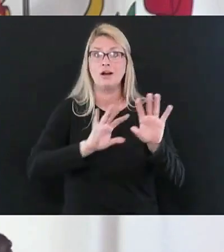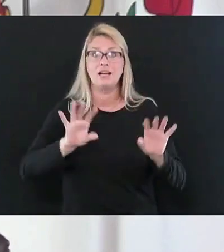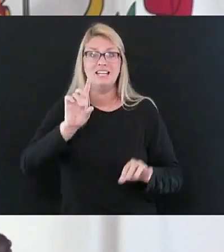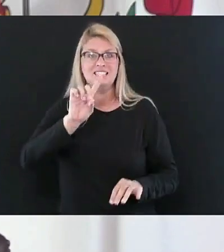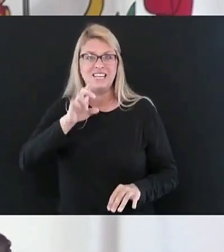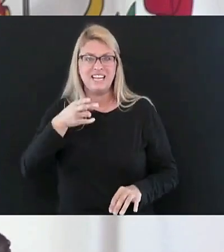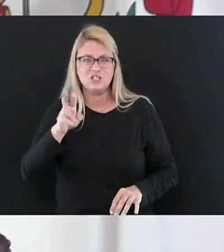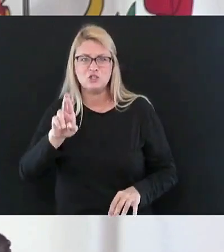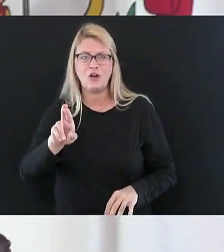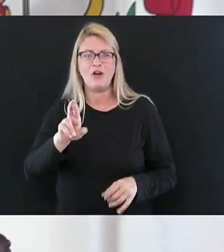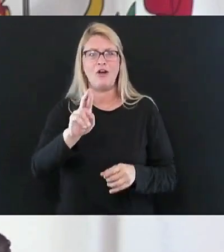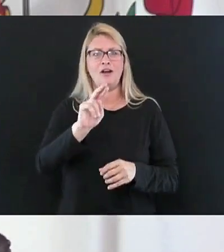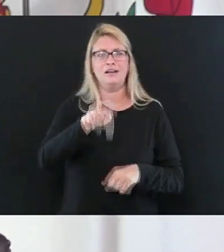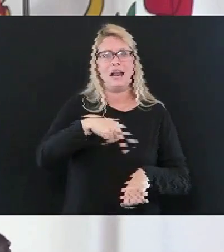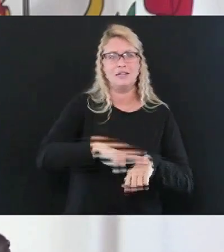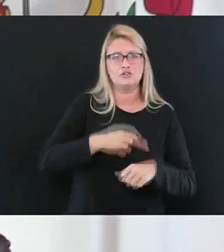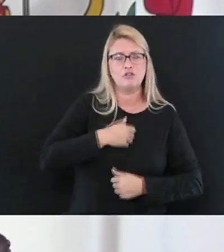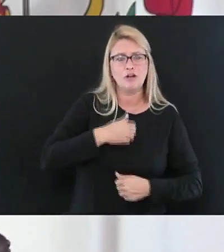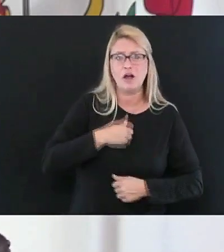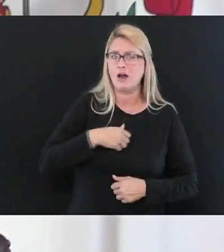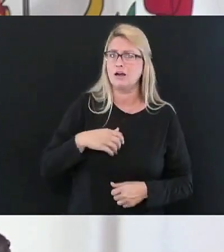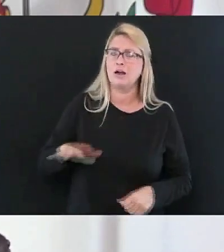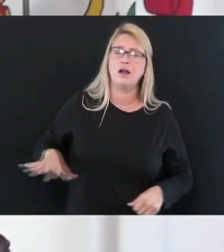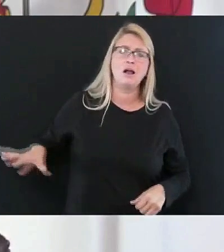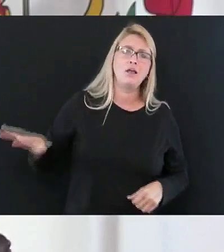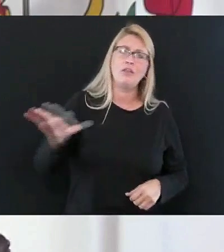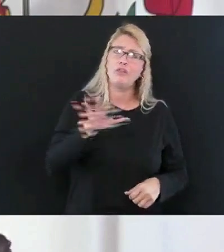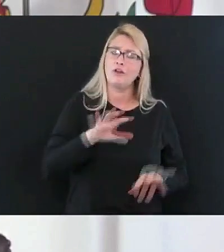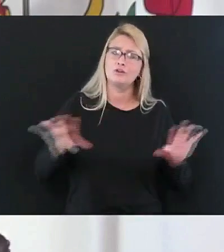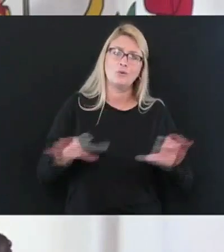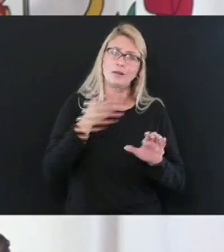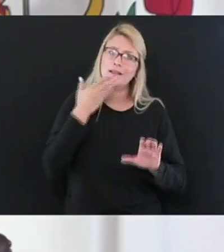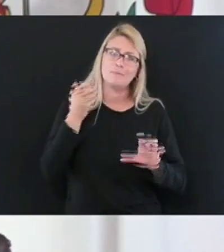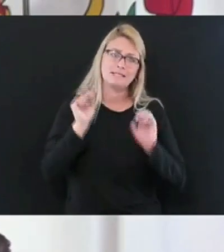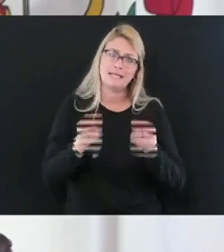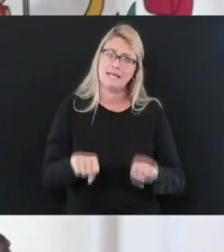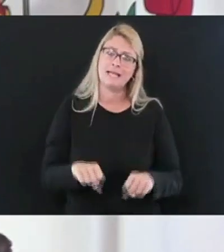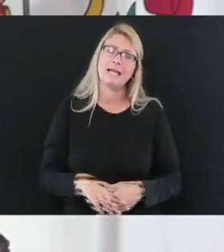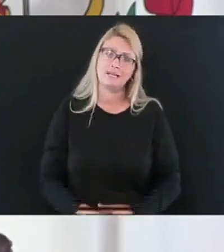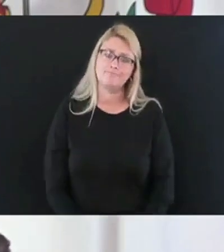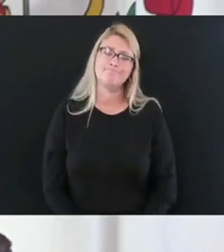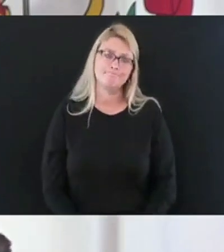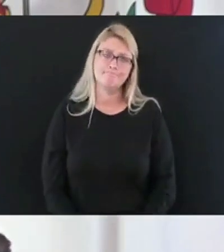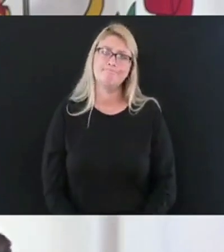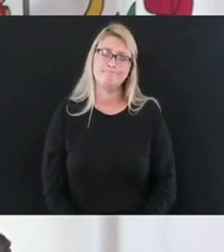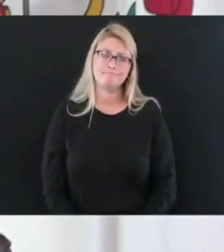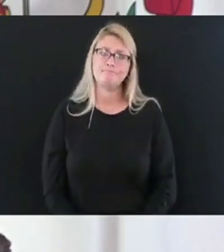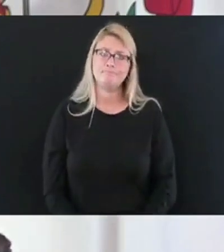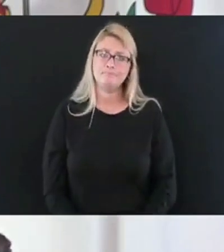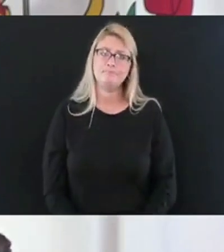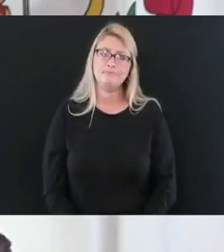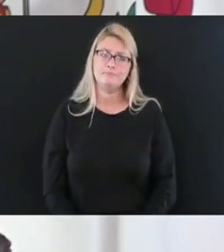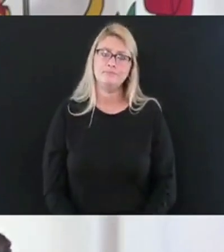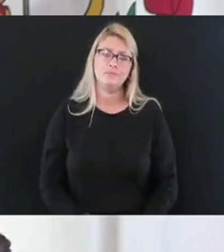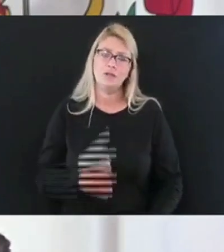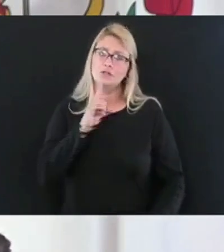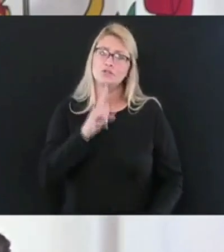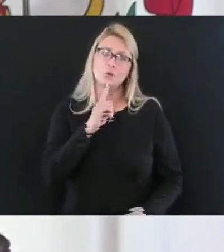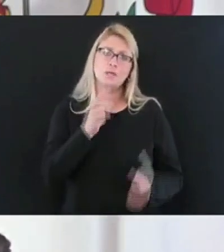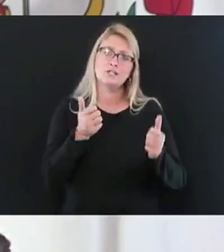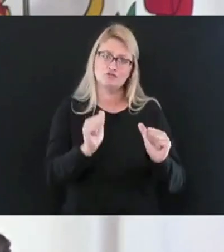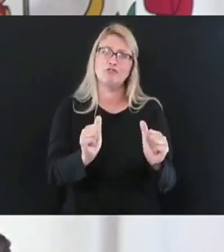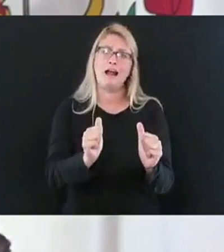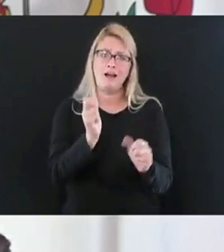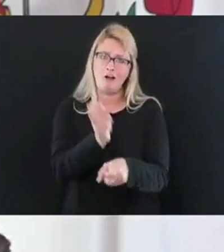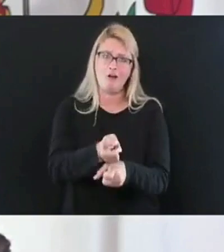and the local health people are working, they're doing the very best they can do, guys. That's all there is to it. And just so really try really